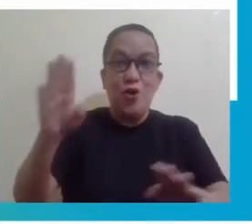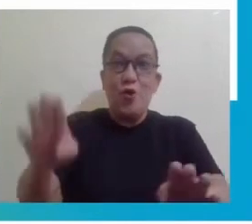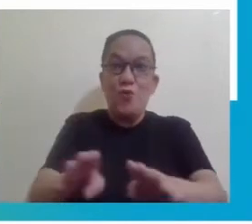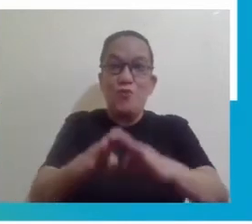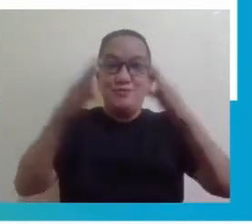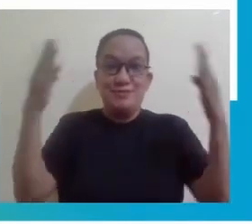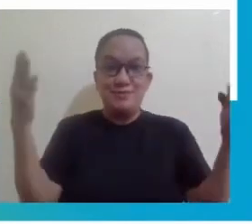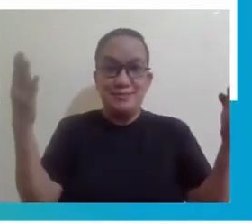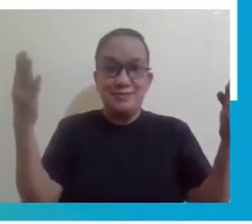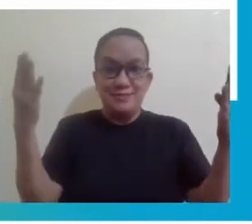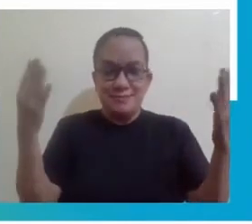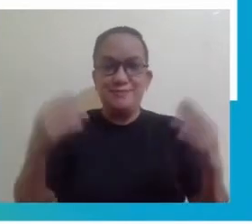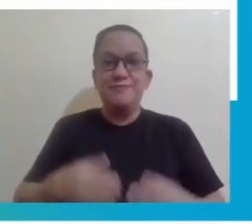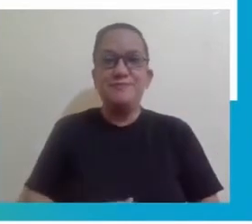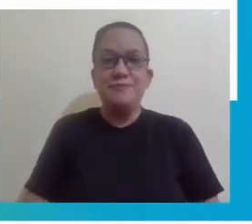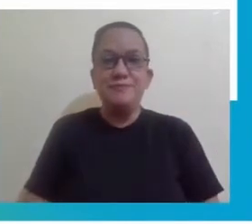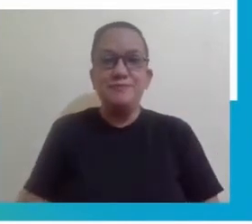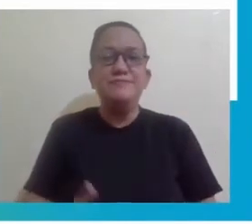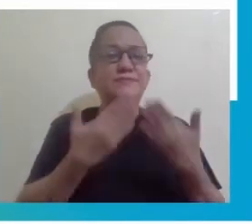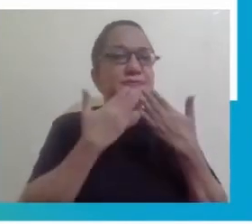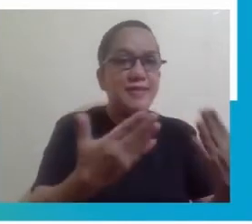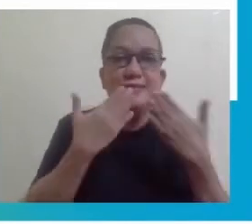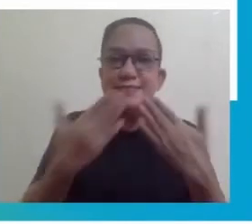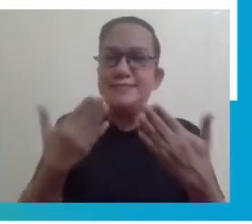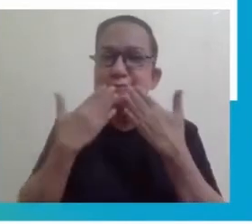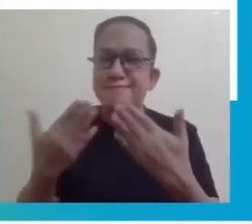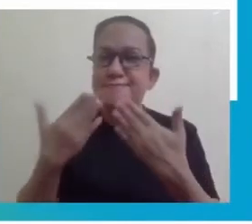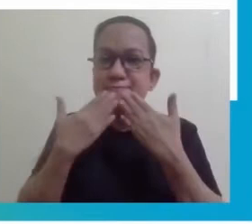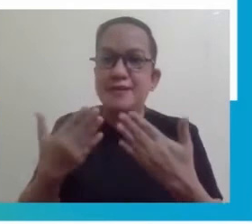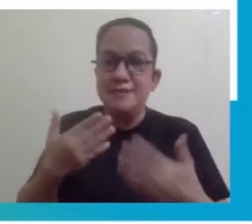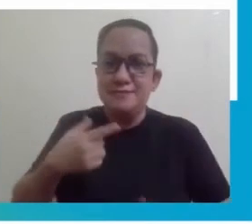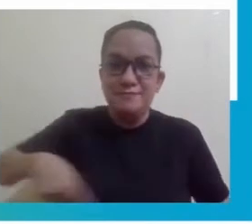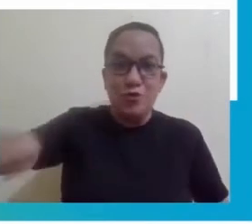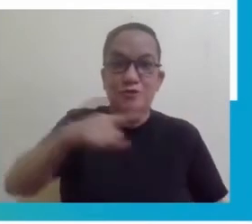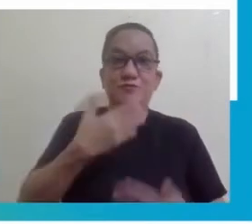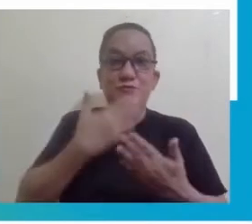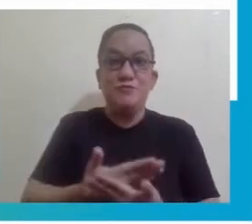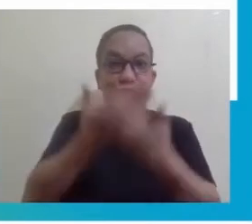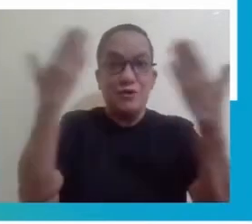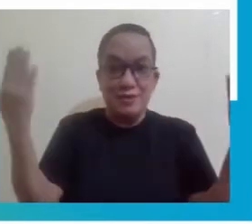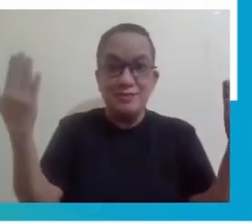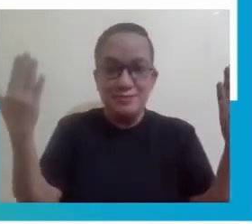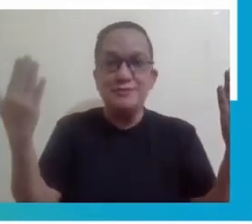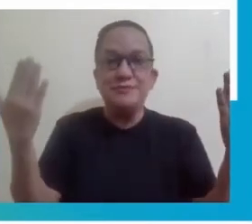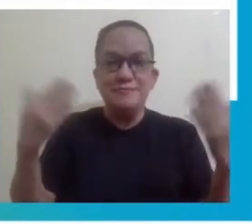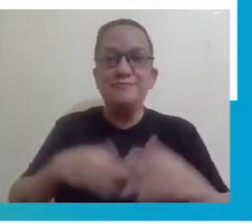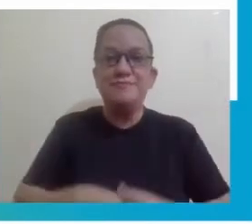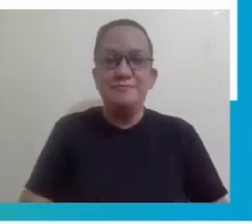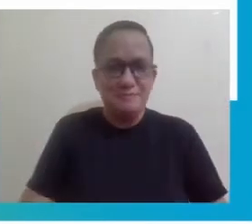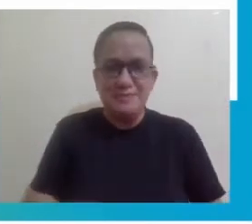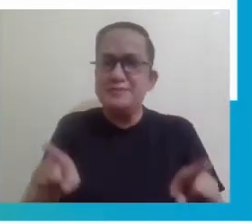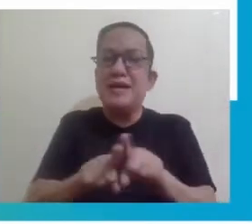Thank you. Thank you, Chris. Good afternoon, everybody. I'd like to also extend a warm welcome to